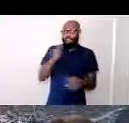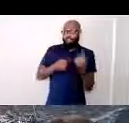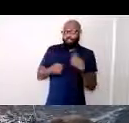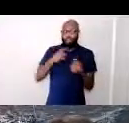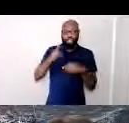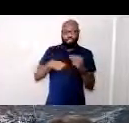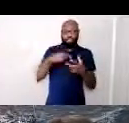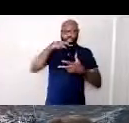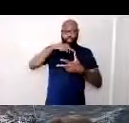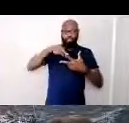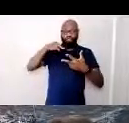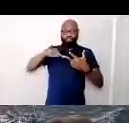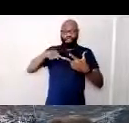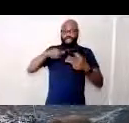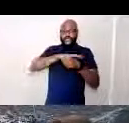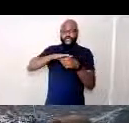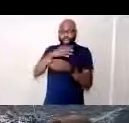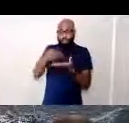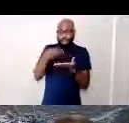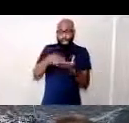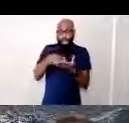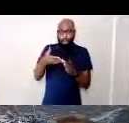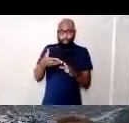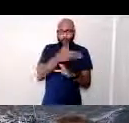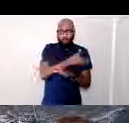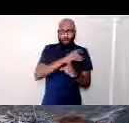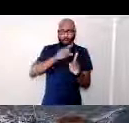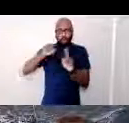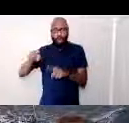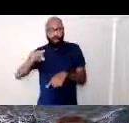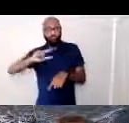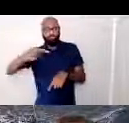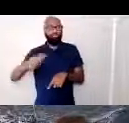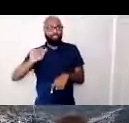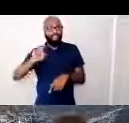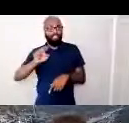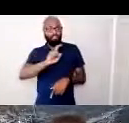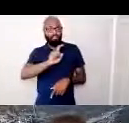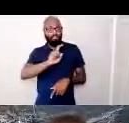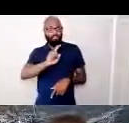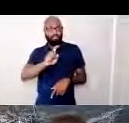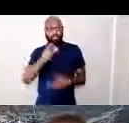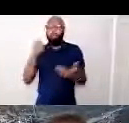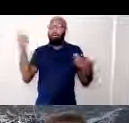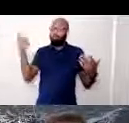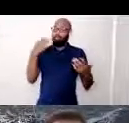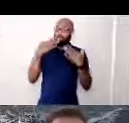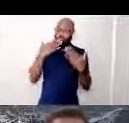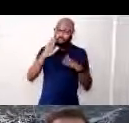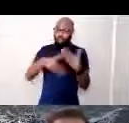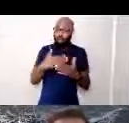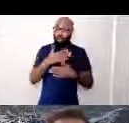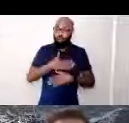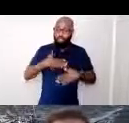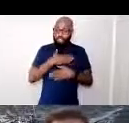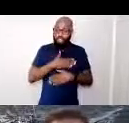before I kind of turn it over to Kevin? Thank you all very much. Appreciate it. Kevin, the floor is